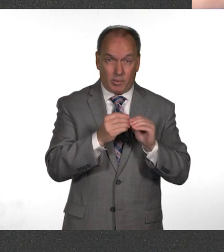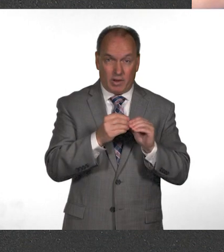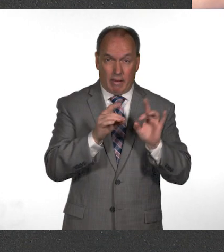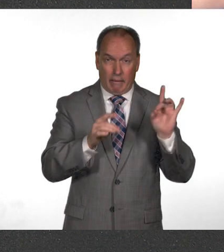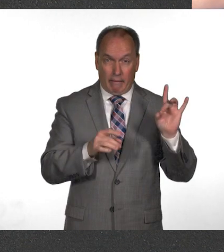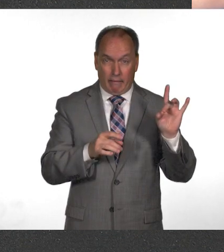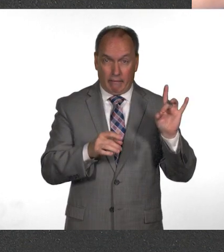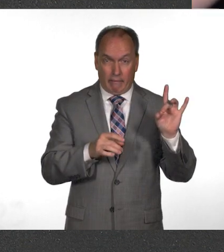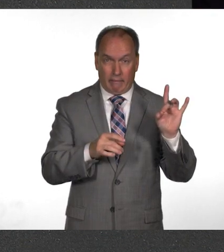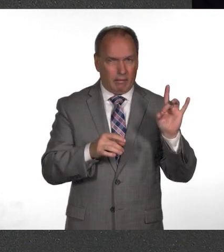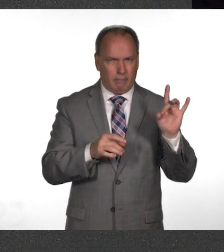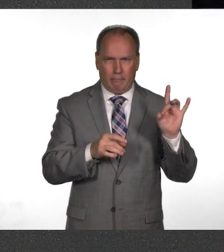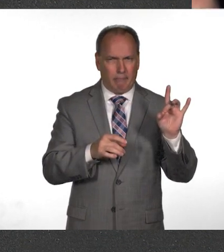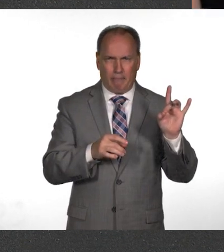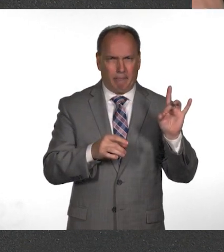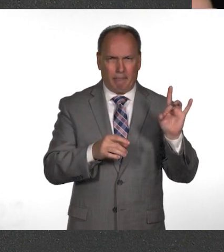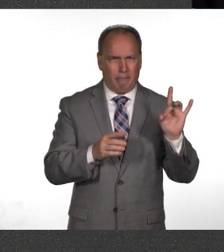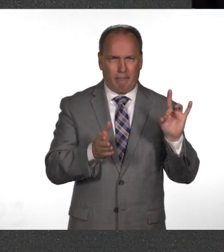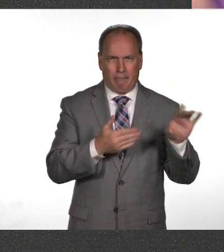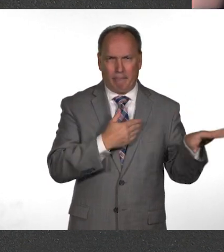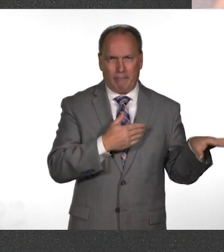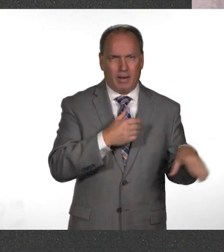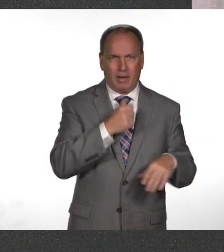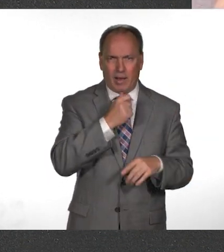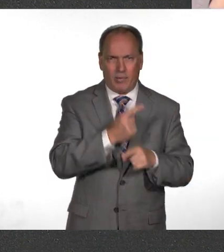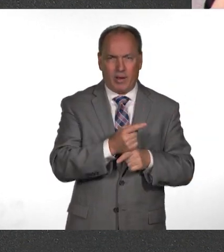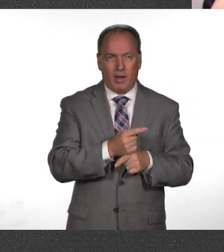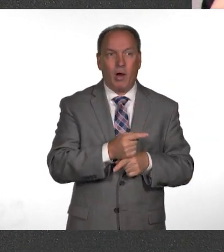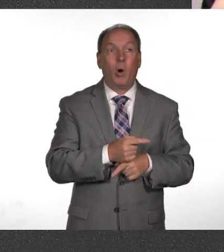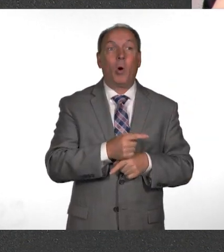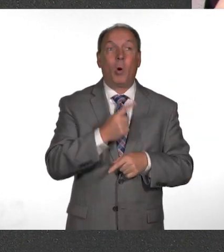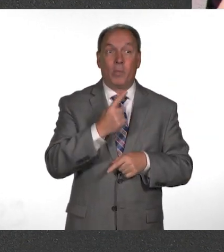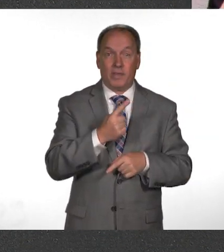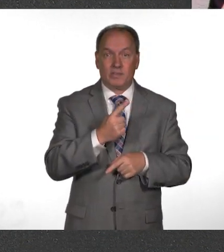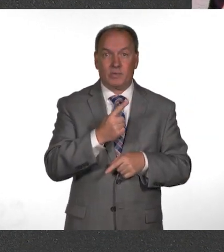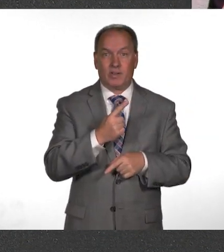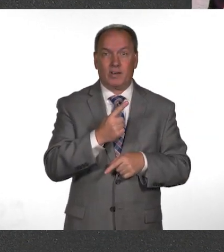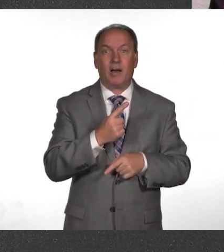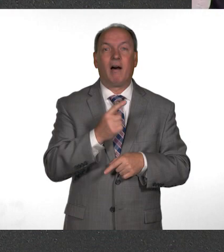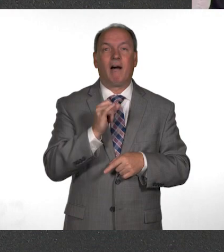8? No, that's not it. Oh, how about this one?